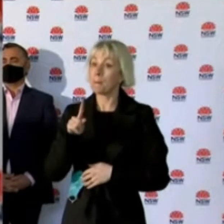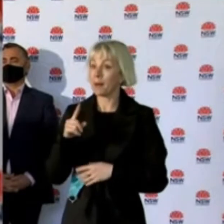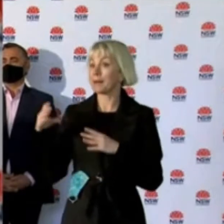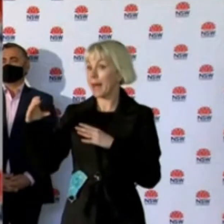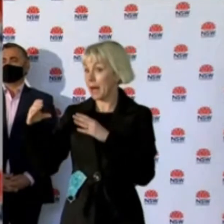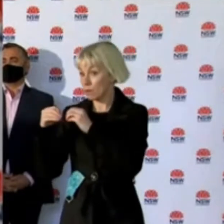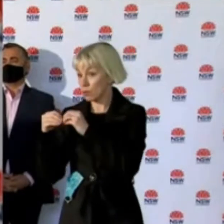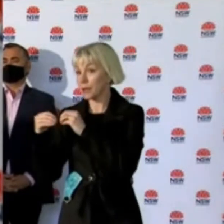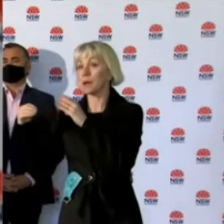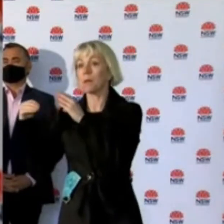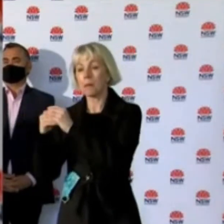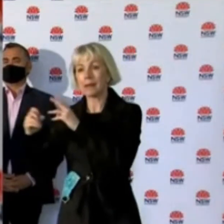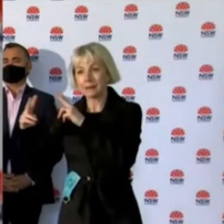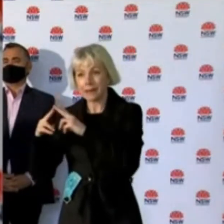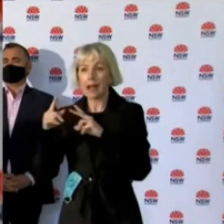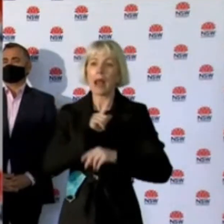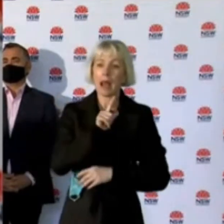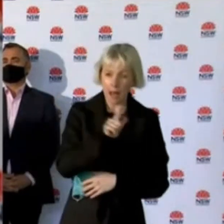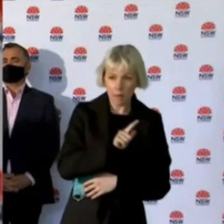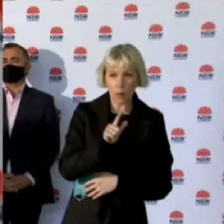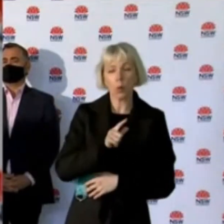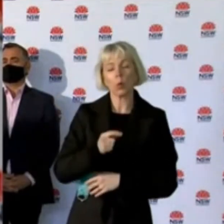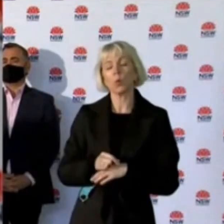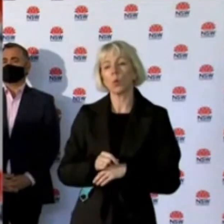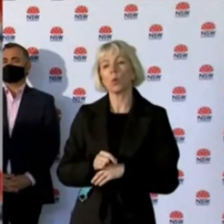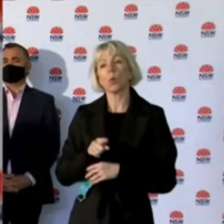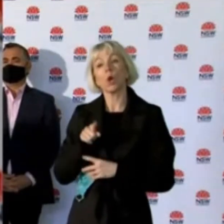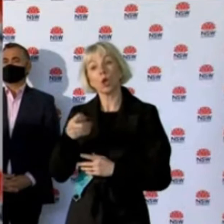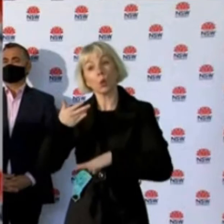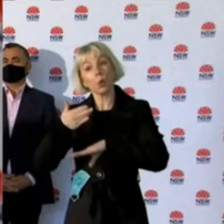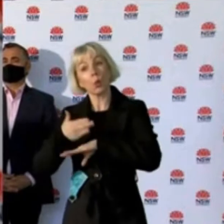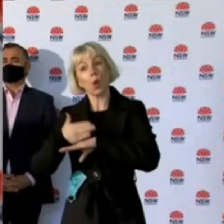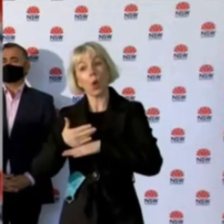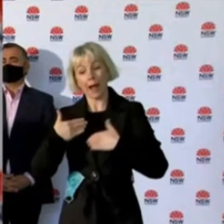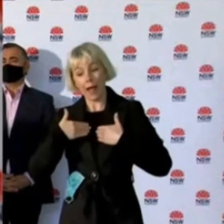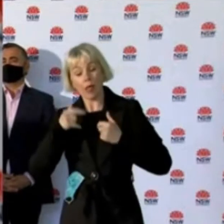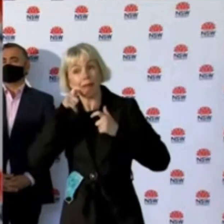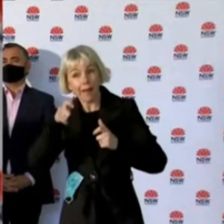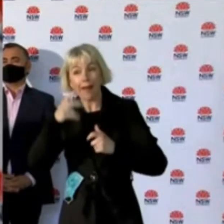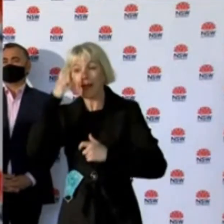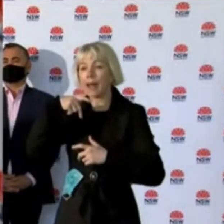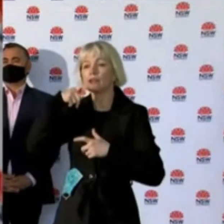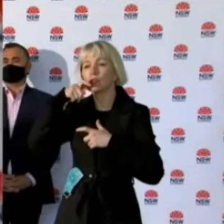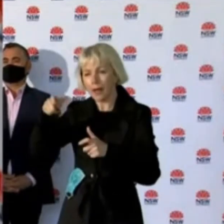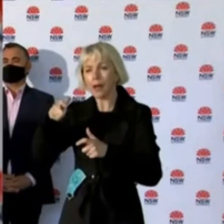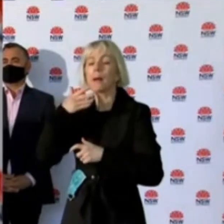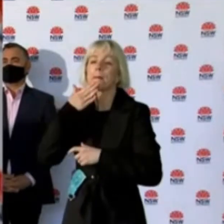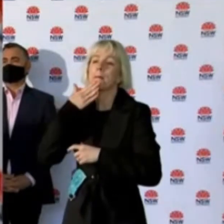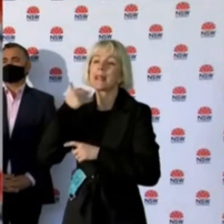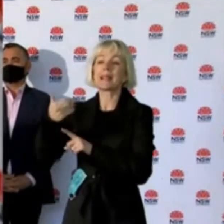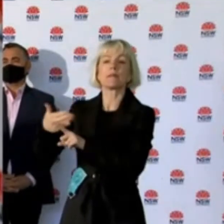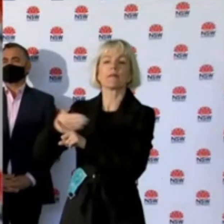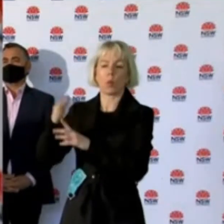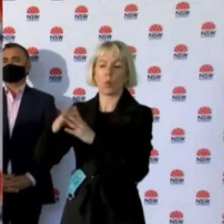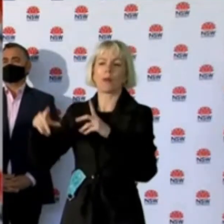that, what we call surveillance testing for work if you're in health or aged care. And we're asking you to choose a day between now and Wednesday to start that,